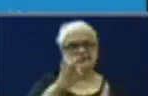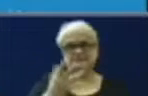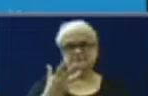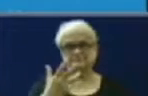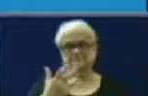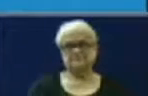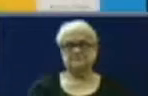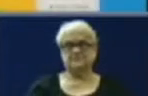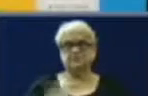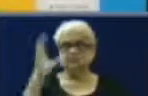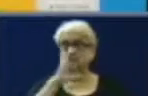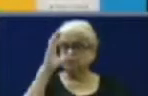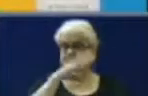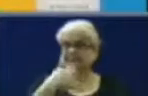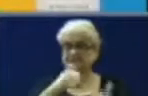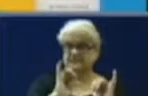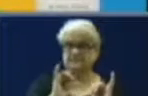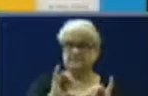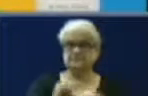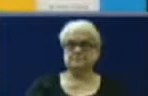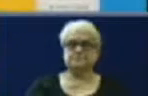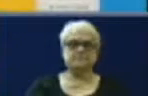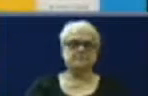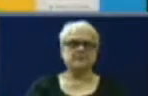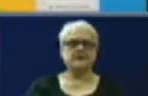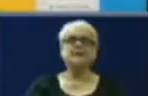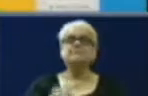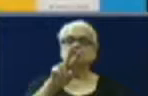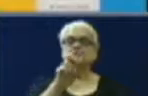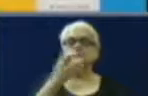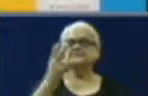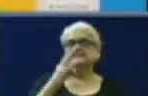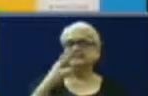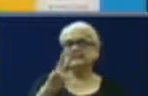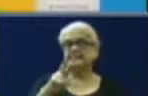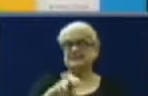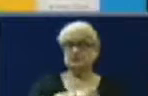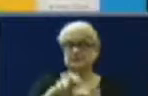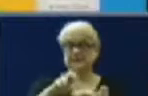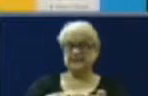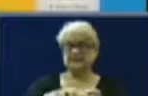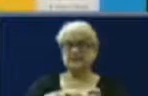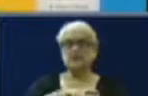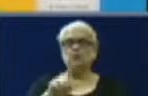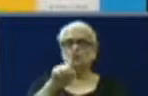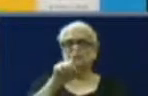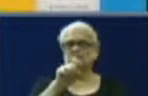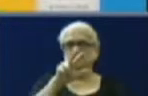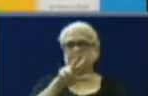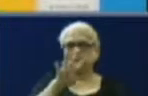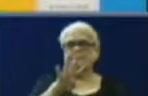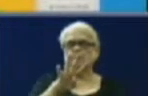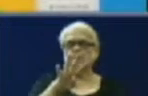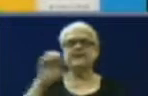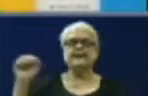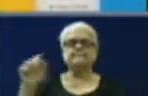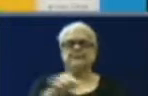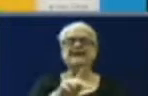The next one. Of the 217 dropouts, we had 134 of those students re-enroll.